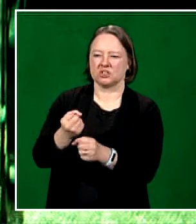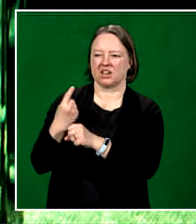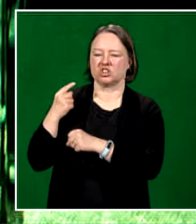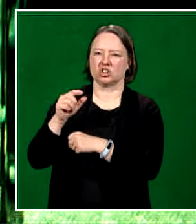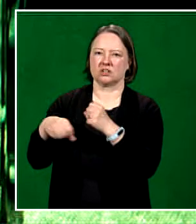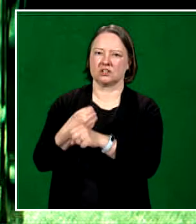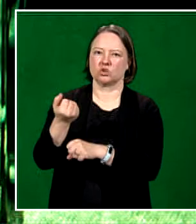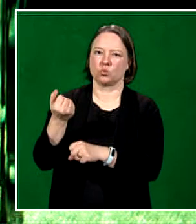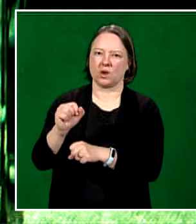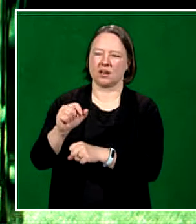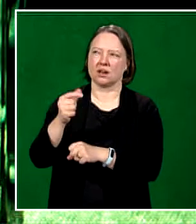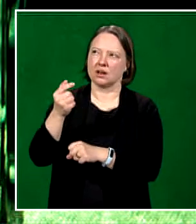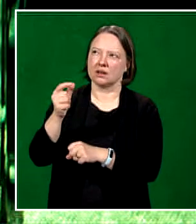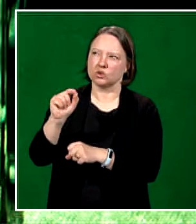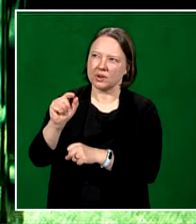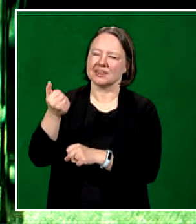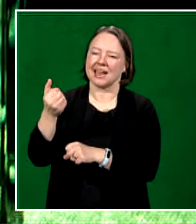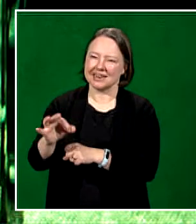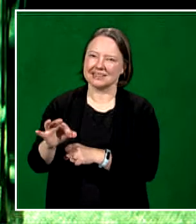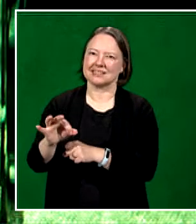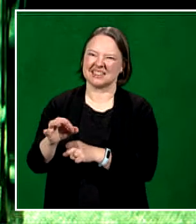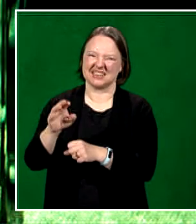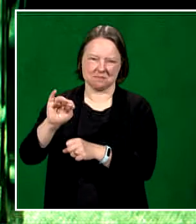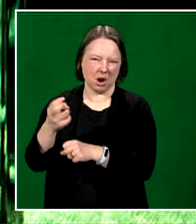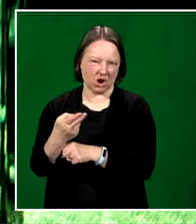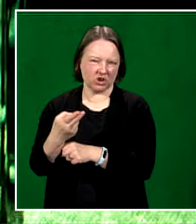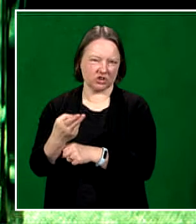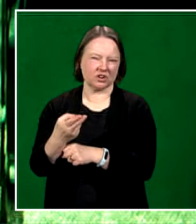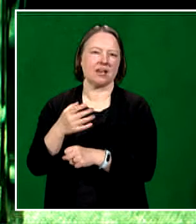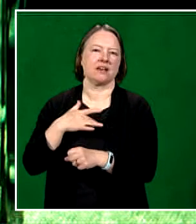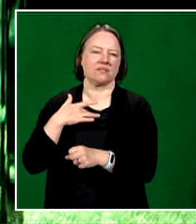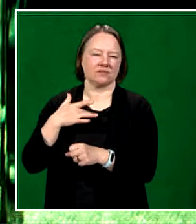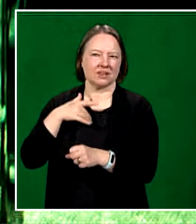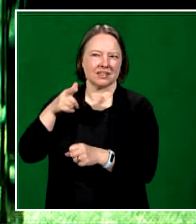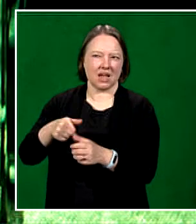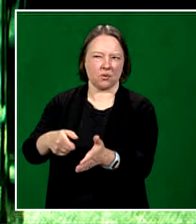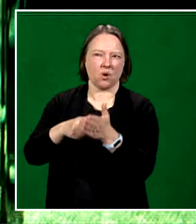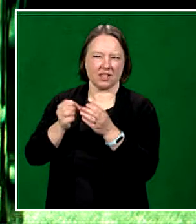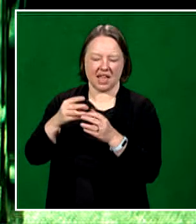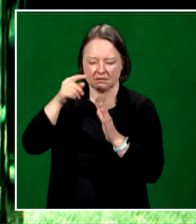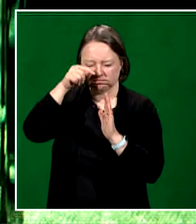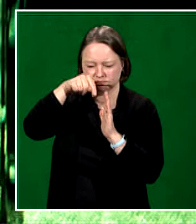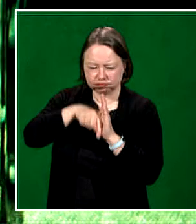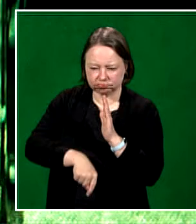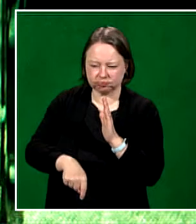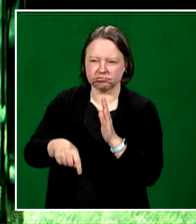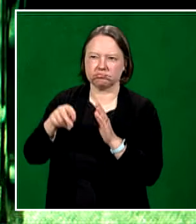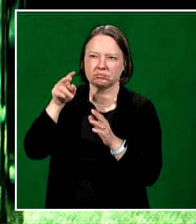in March, I believe. So it's a new field of study, and it does require a lot more depth and looking into